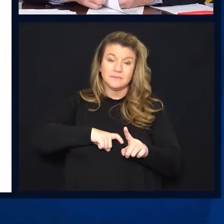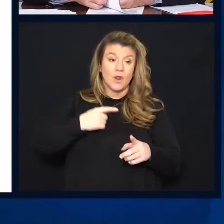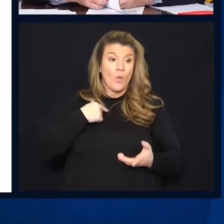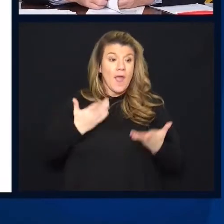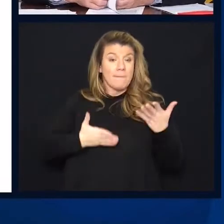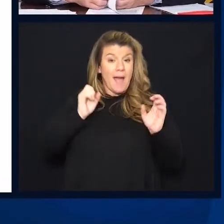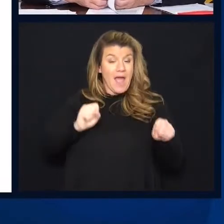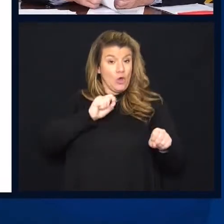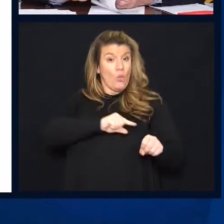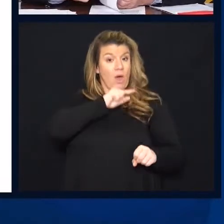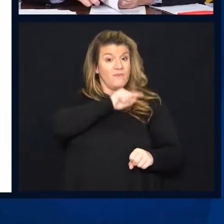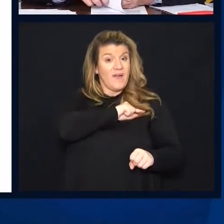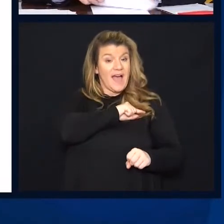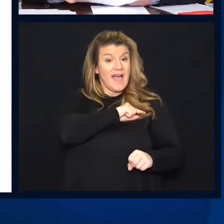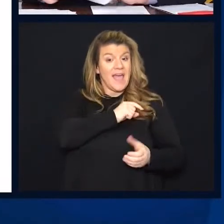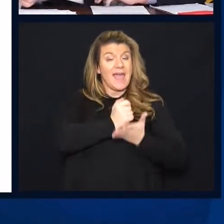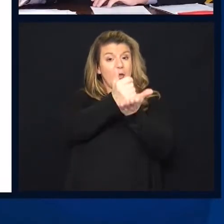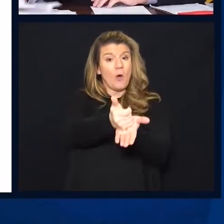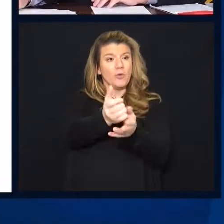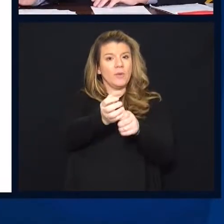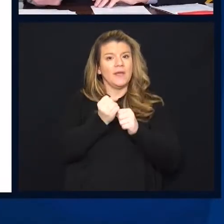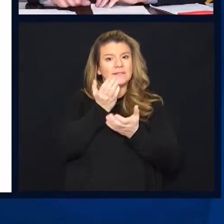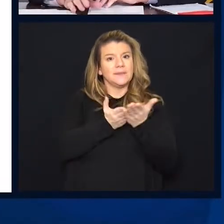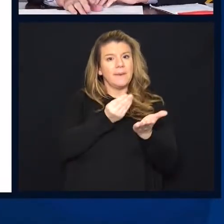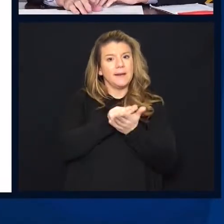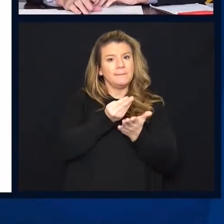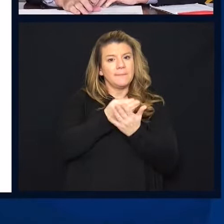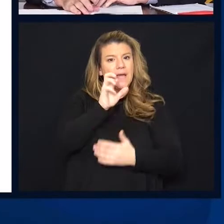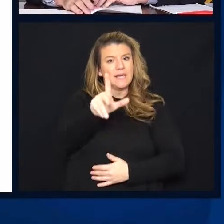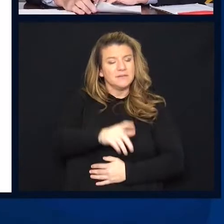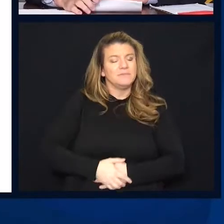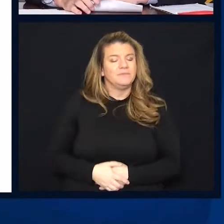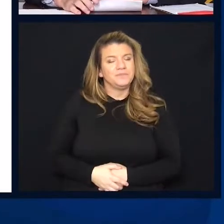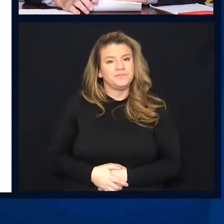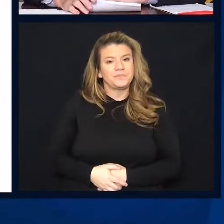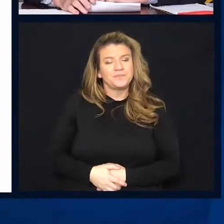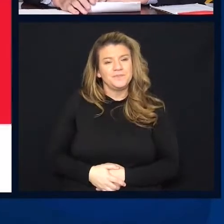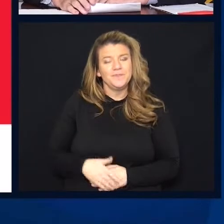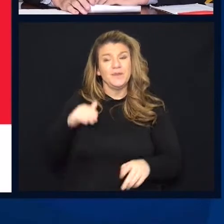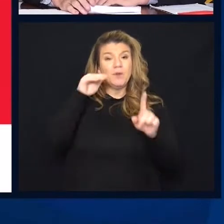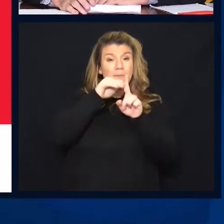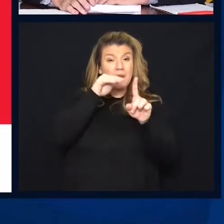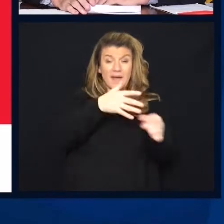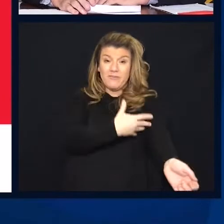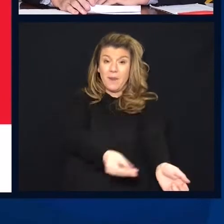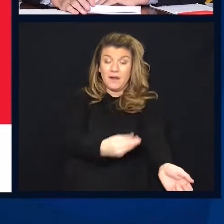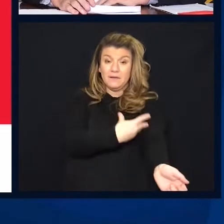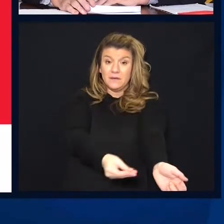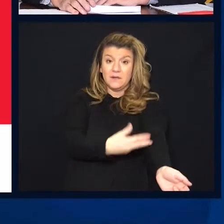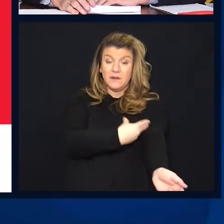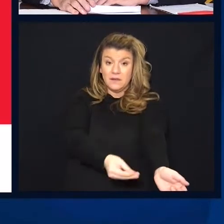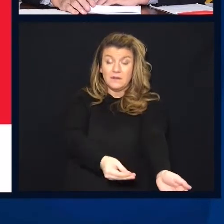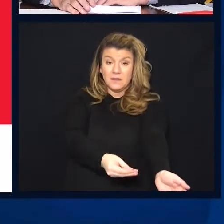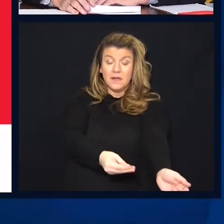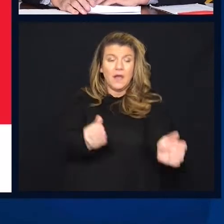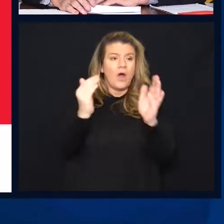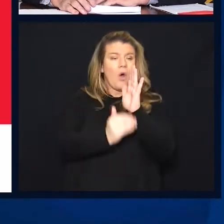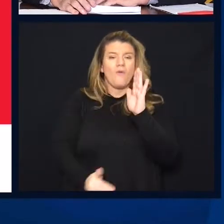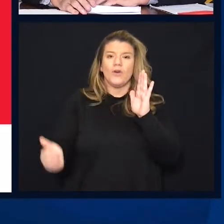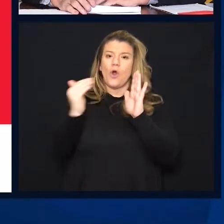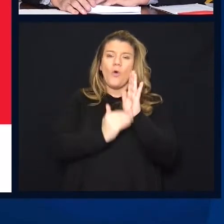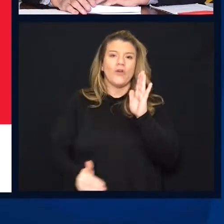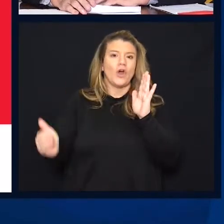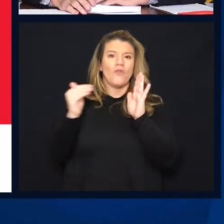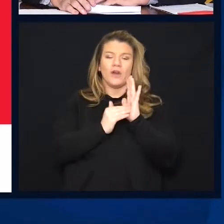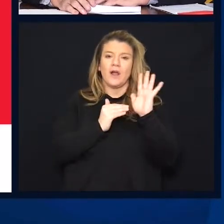get you qualified and put some real dollars in your pocket. I remind you about giving blood. Over and over and over,